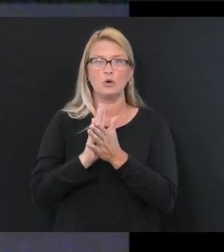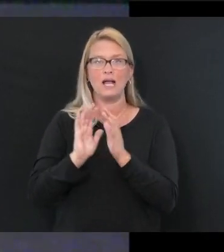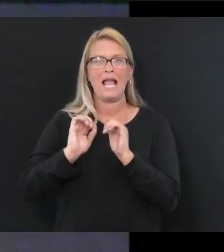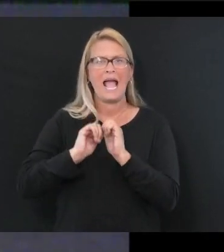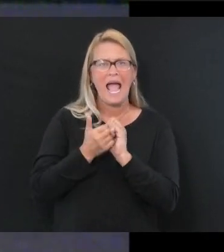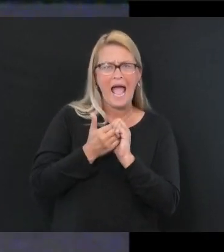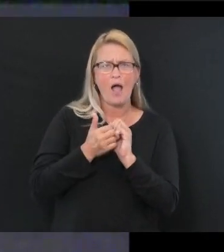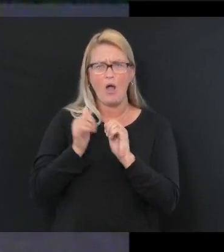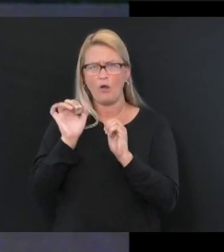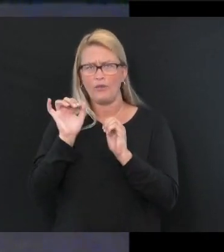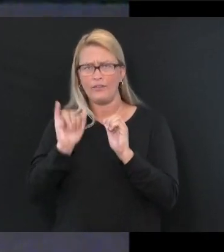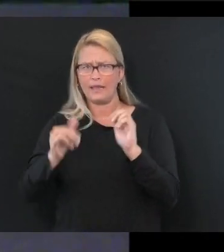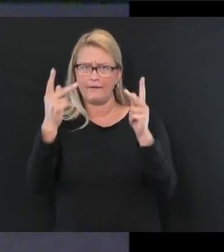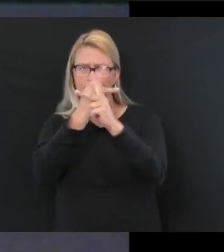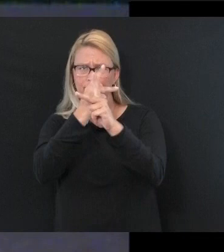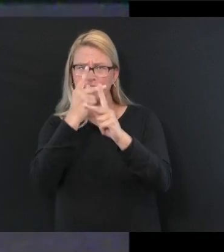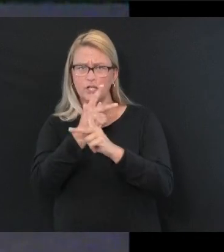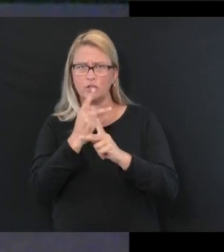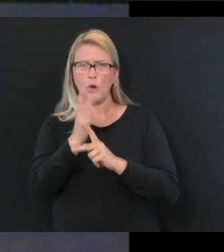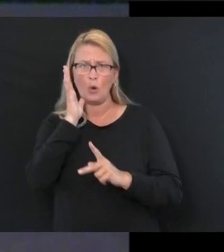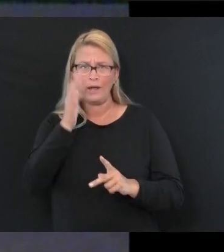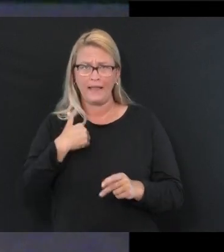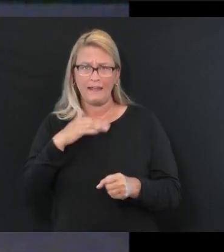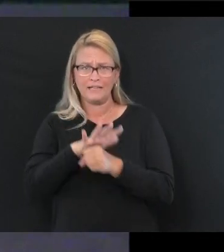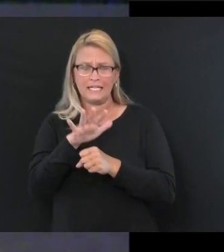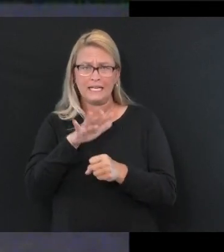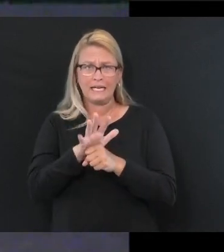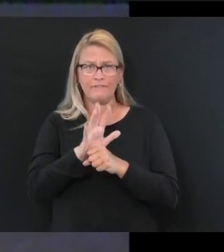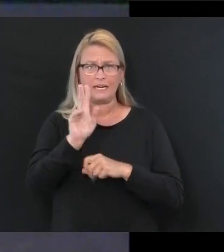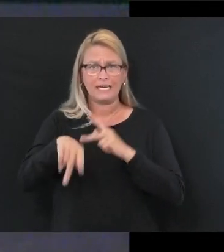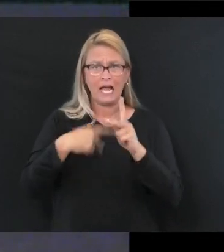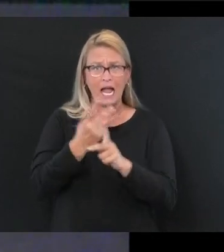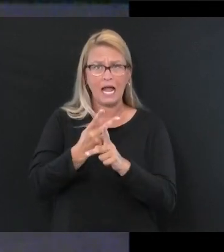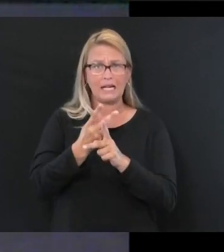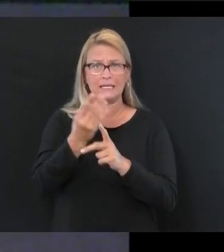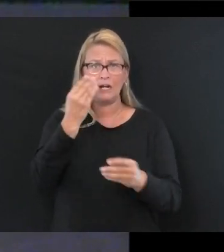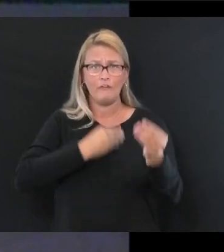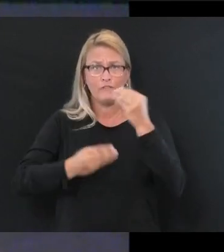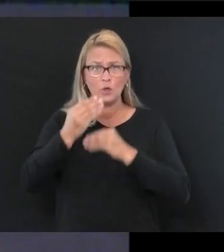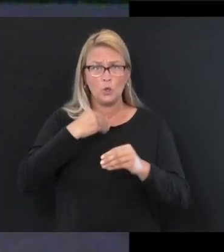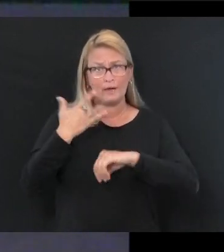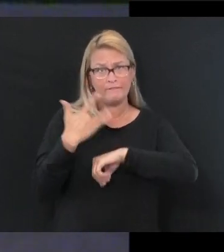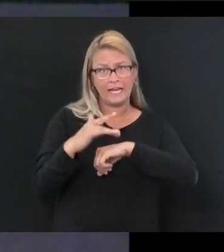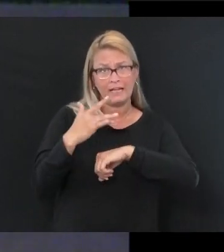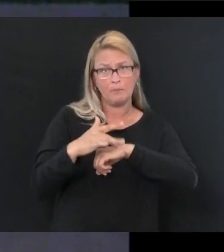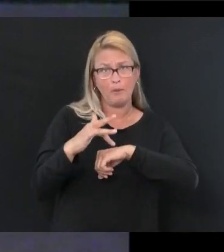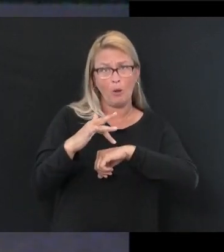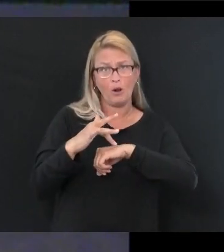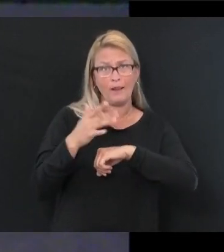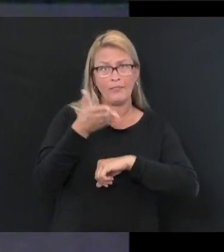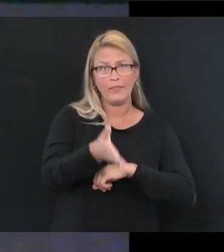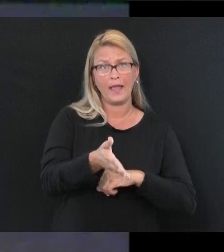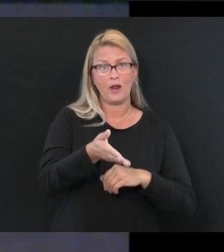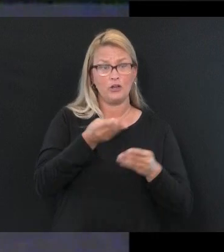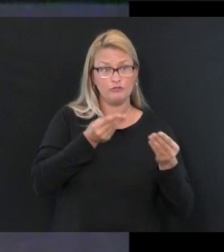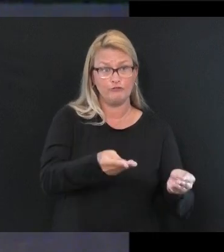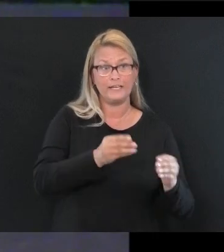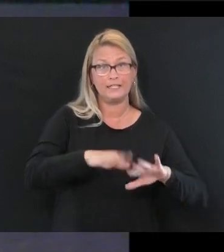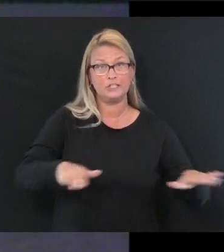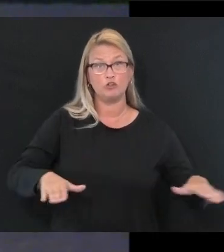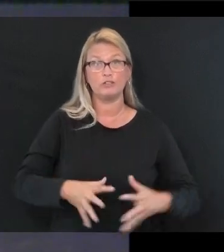handled? Are they going to have enough different kinds of food on hand in order to feed the